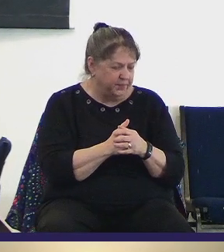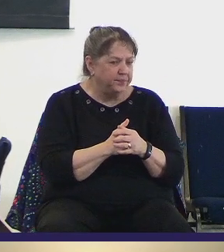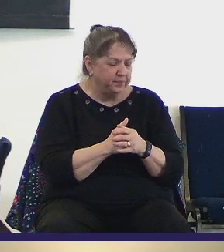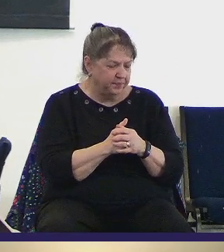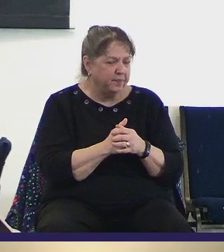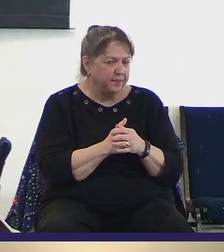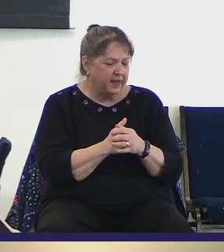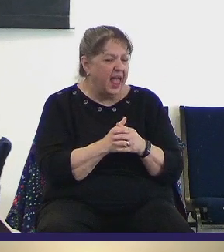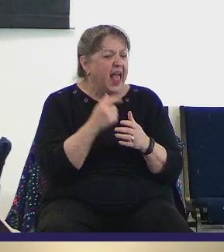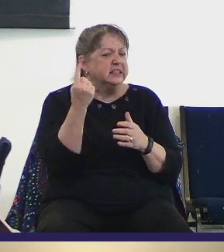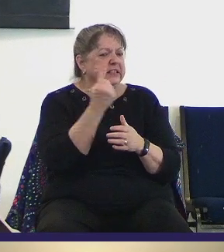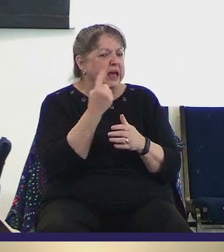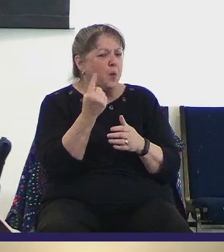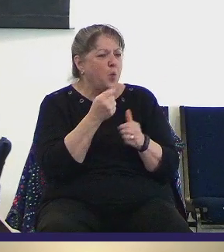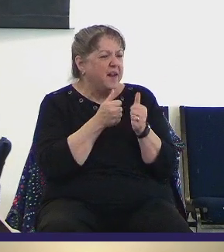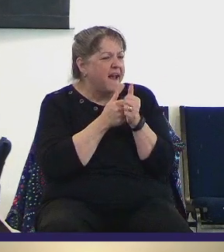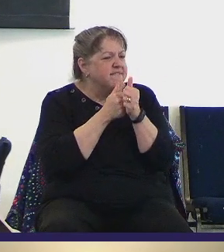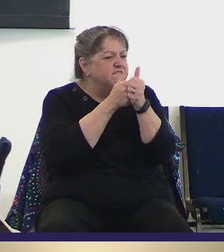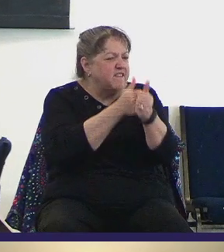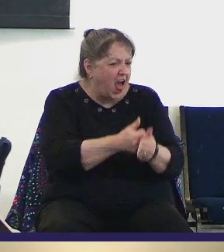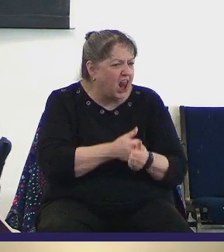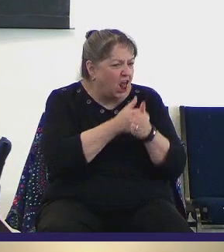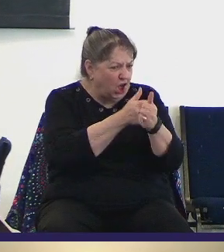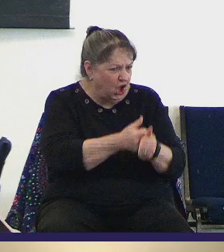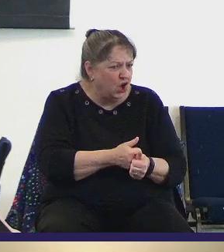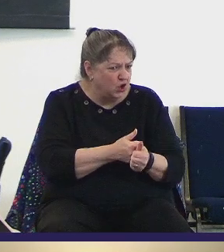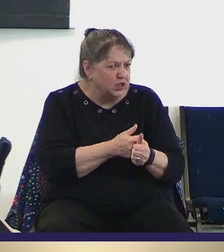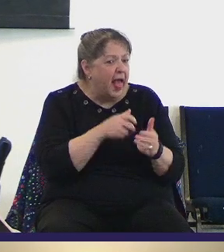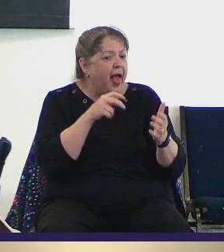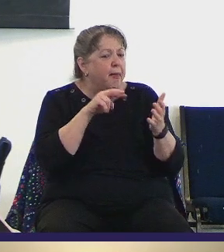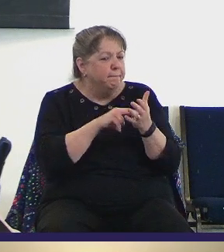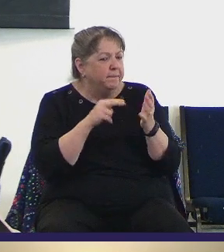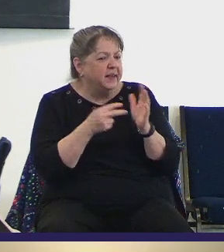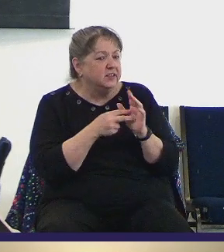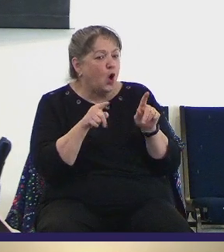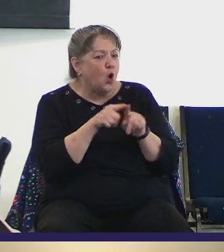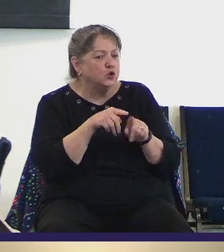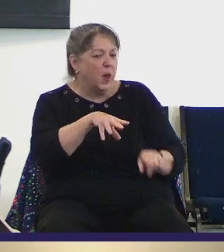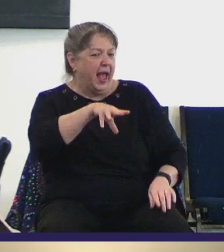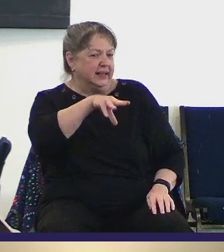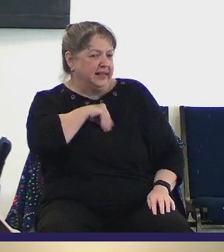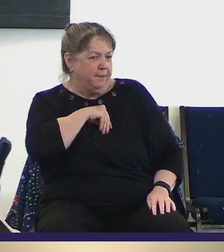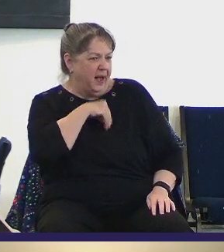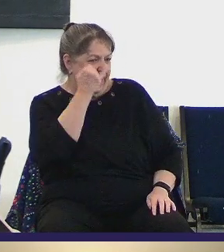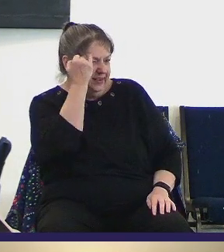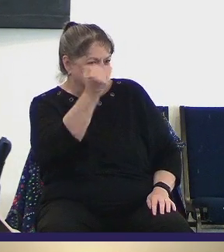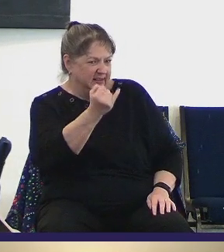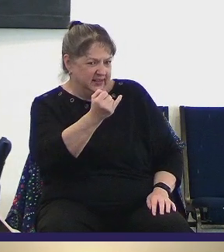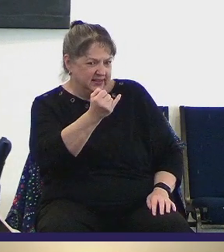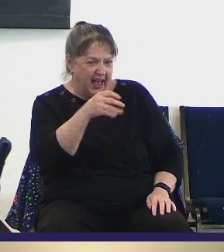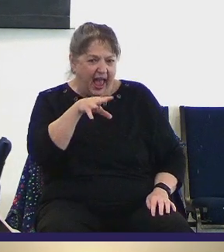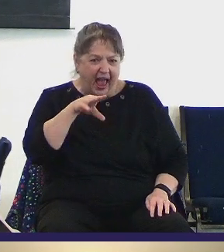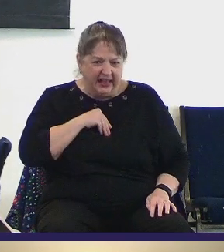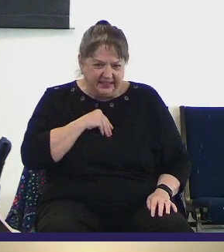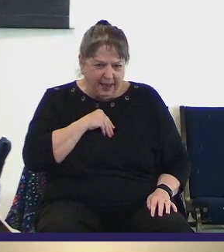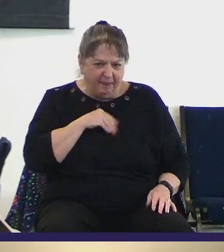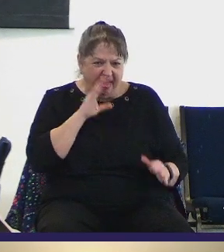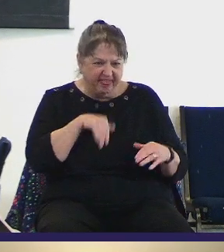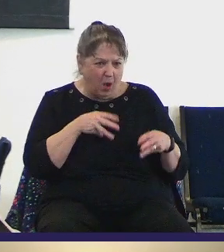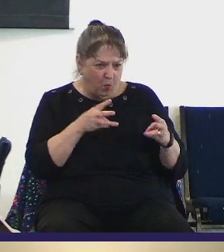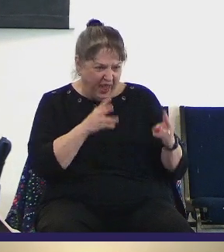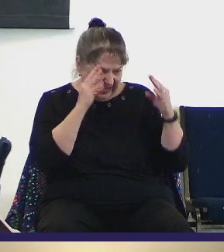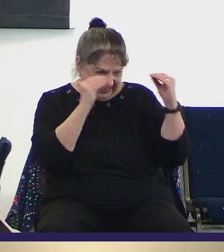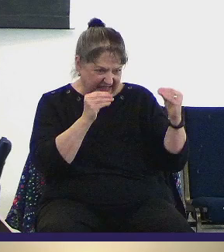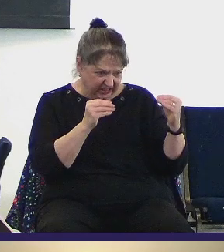teachings or the doctrines or the beliefs of another. It's like, you know, someone teaching the